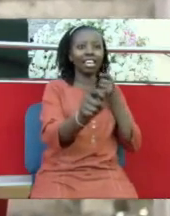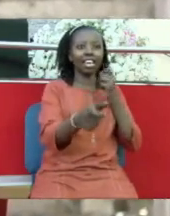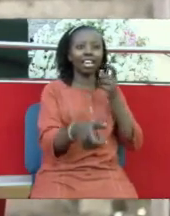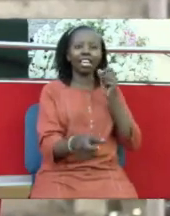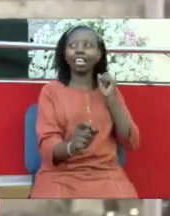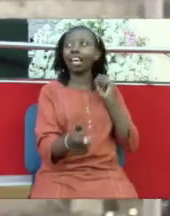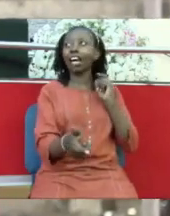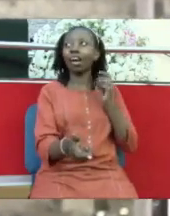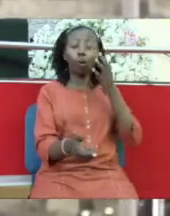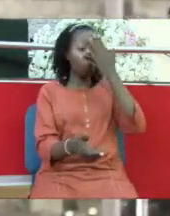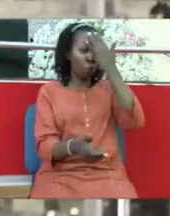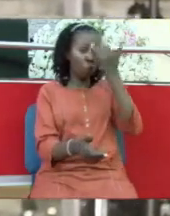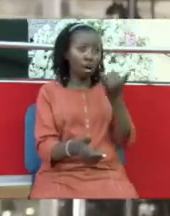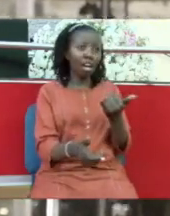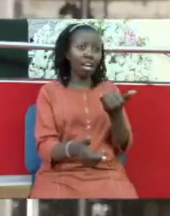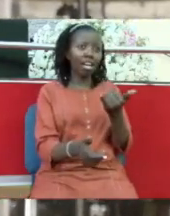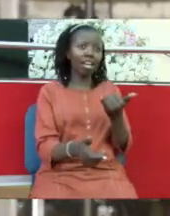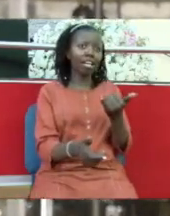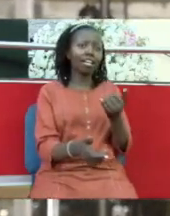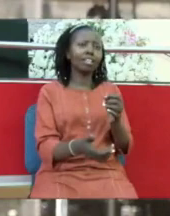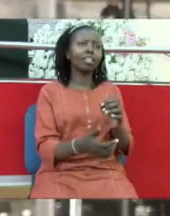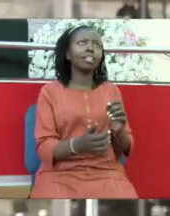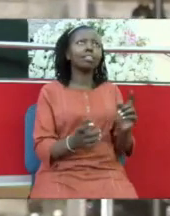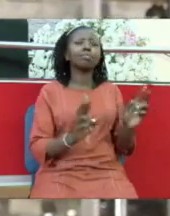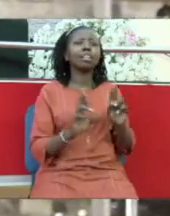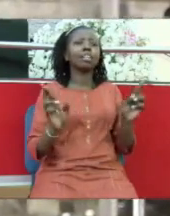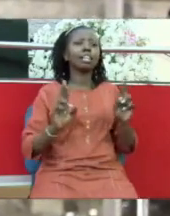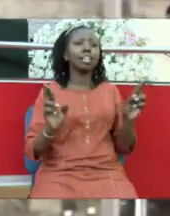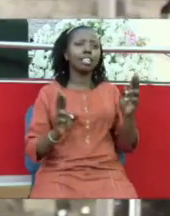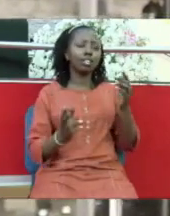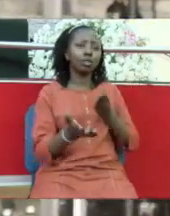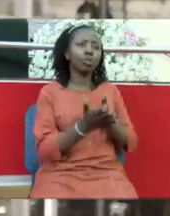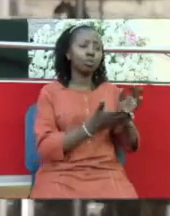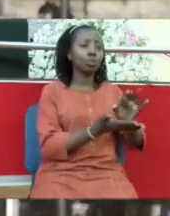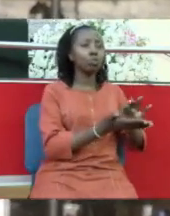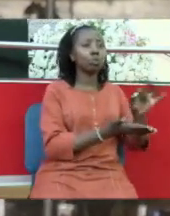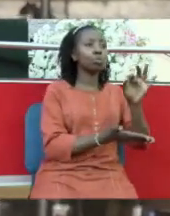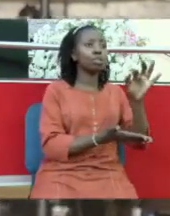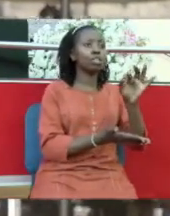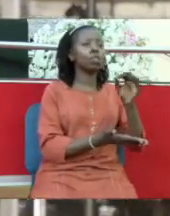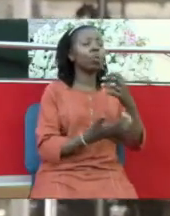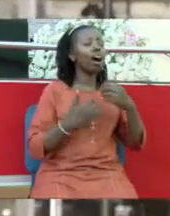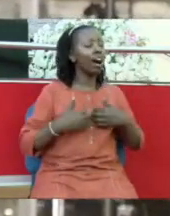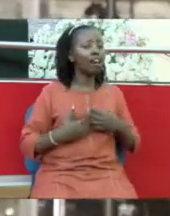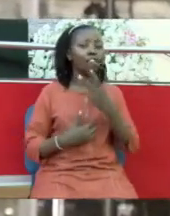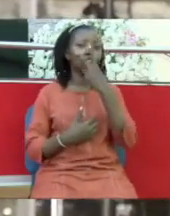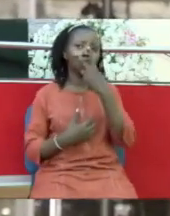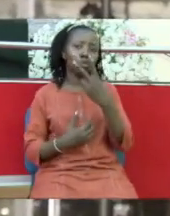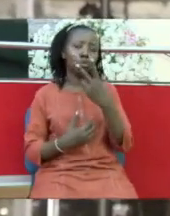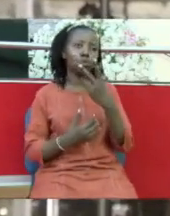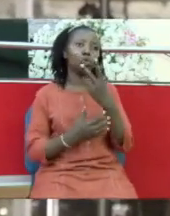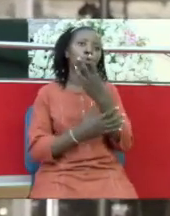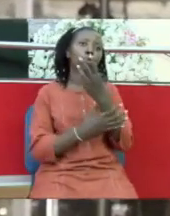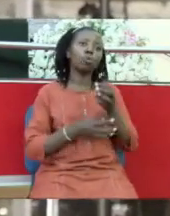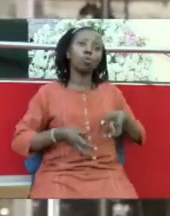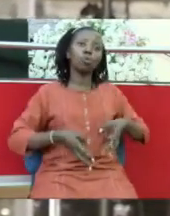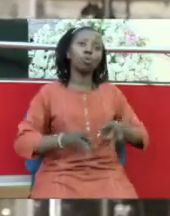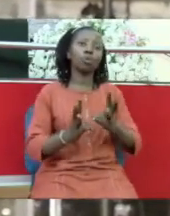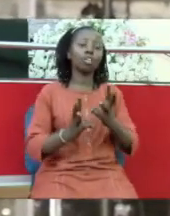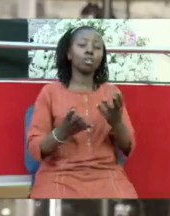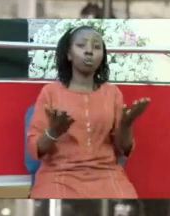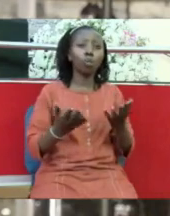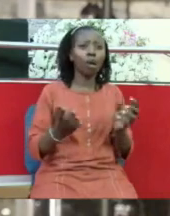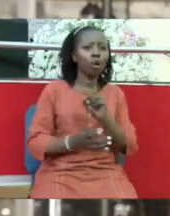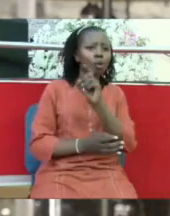because he had been already armed by God. So there is always these two sides where we are asking